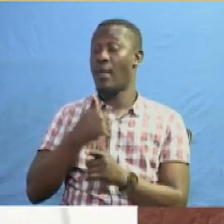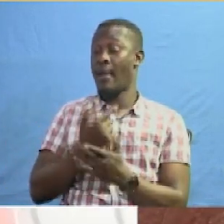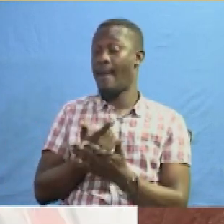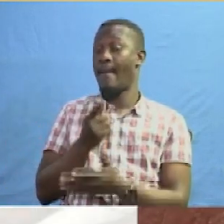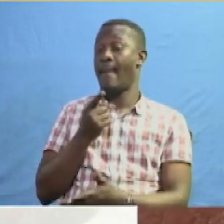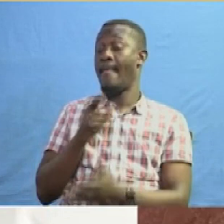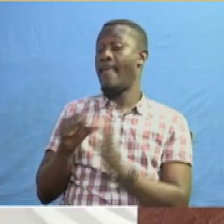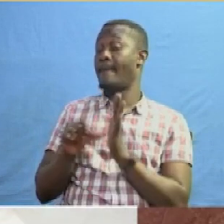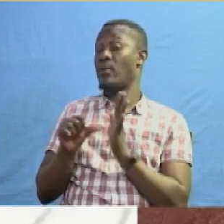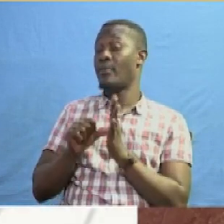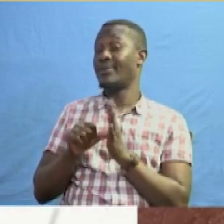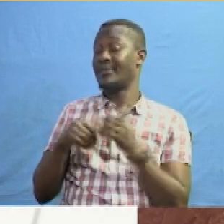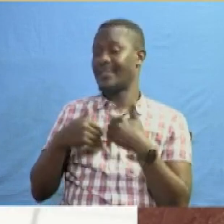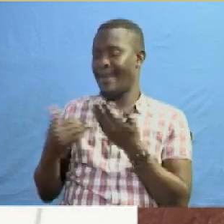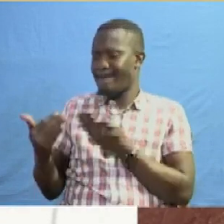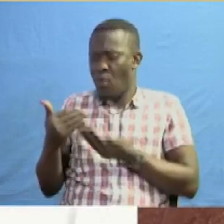the problems